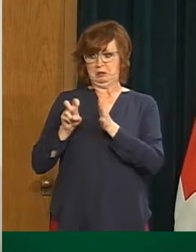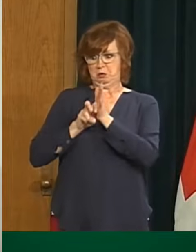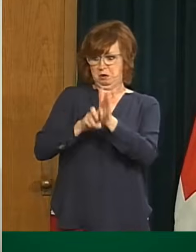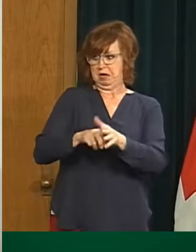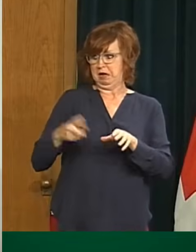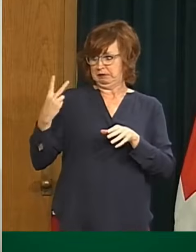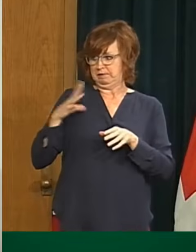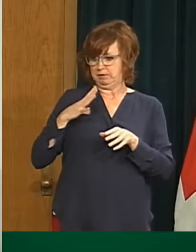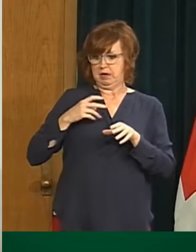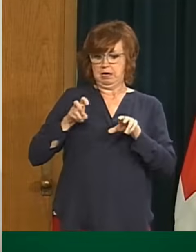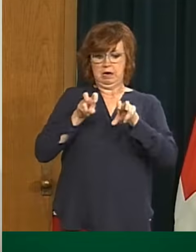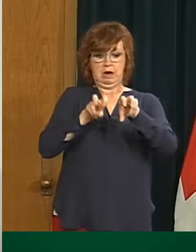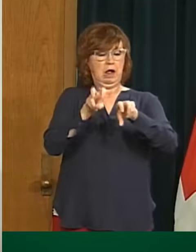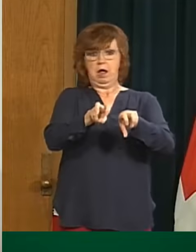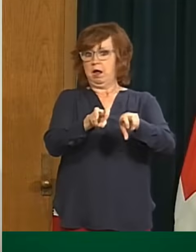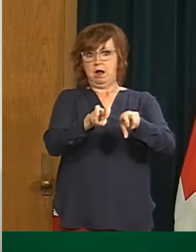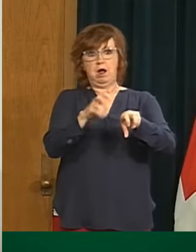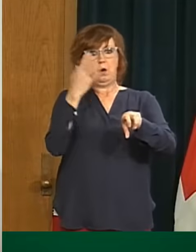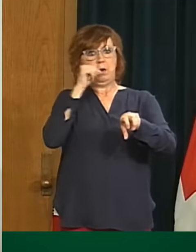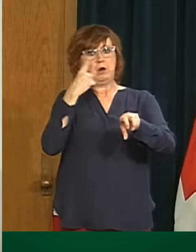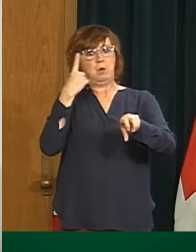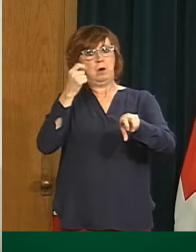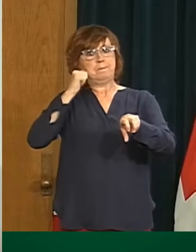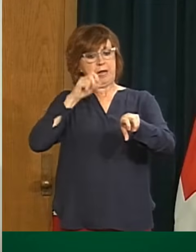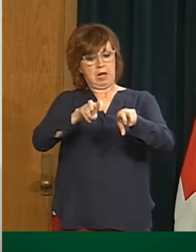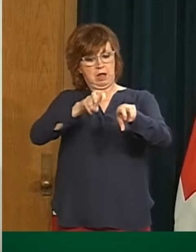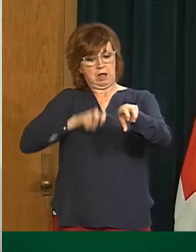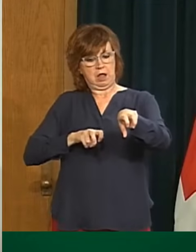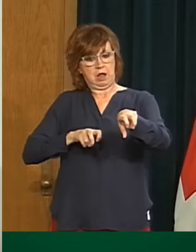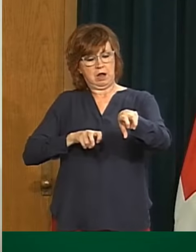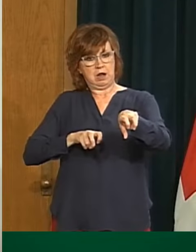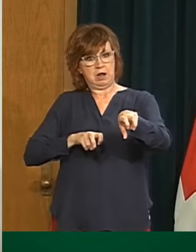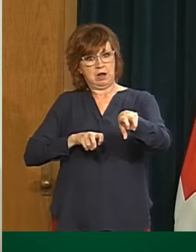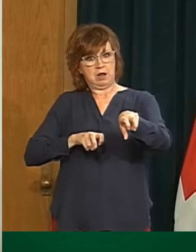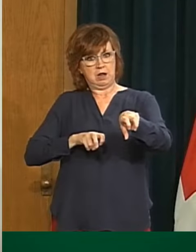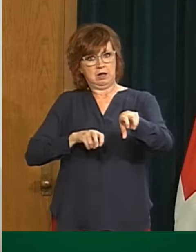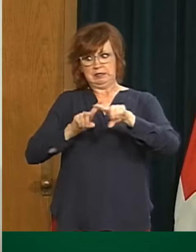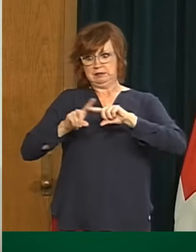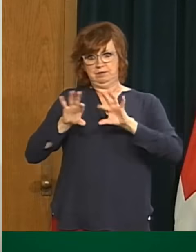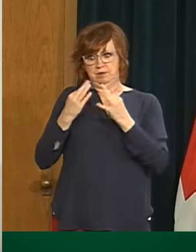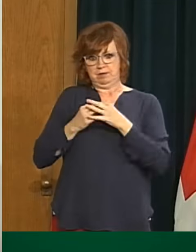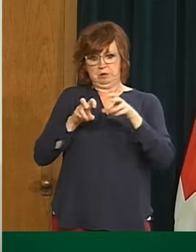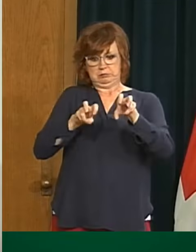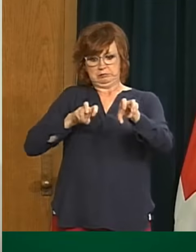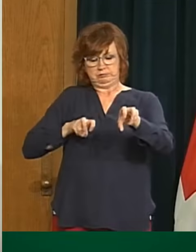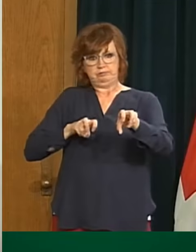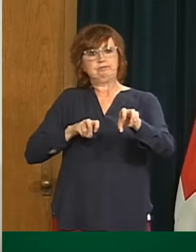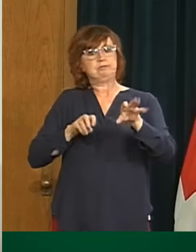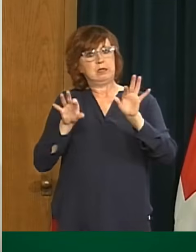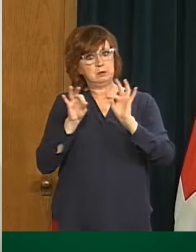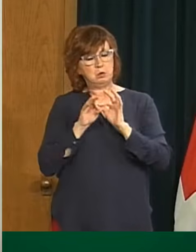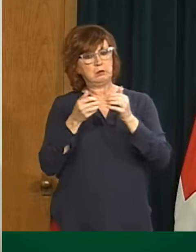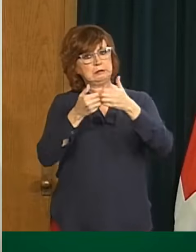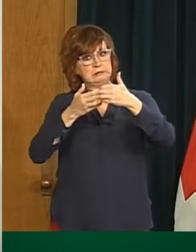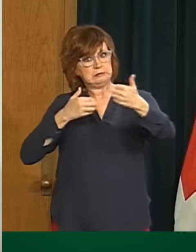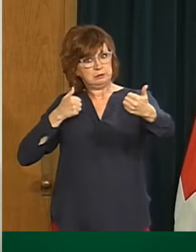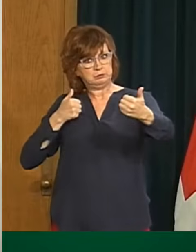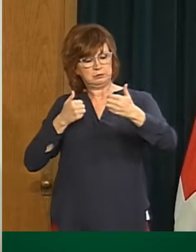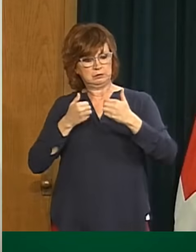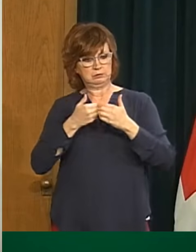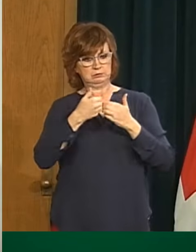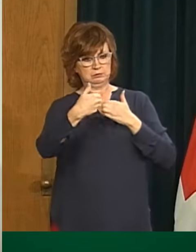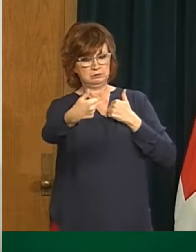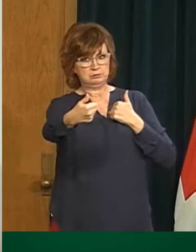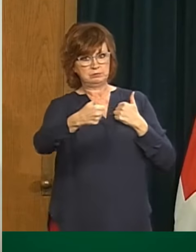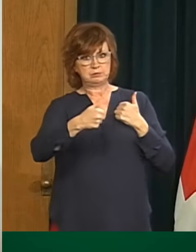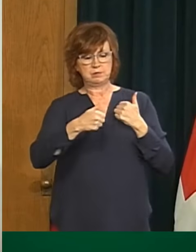you're traveling to seek medical care, do not travel unless sick. So all these attempts are to try